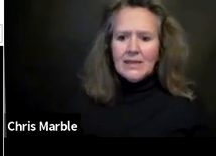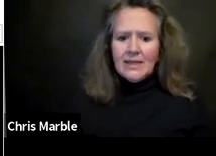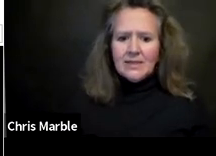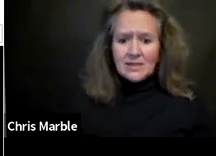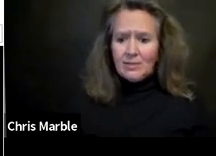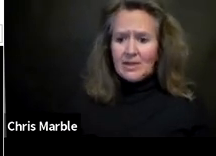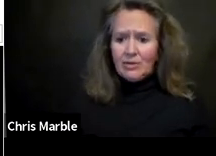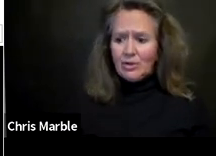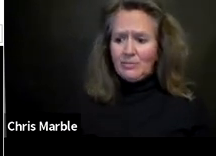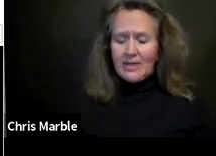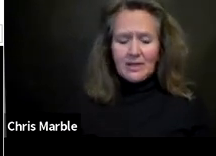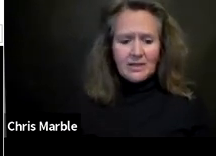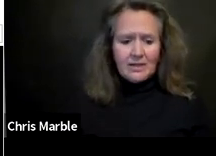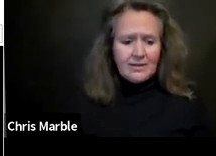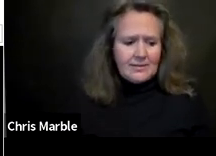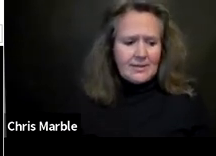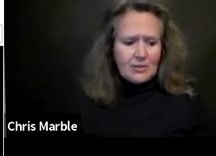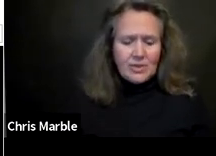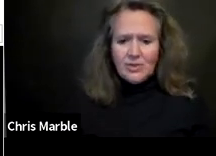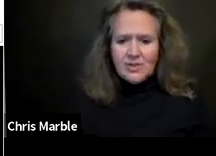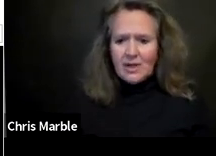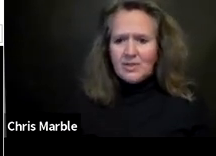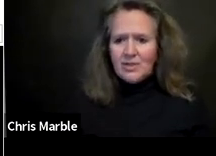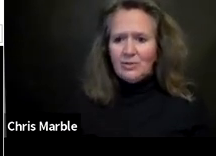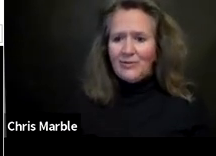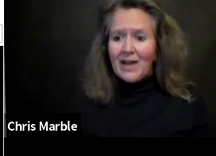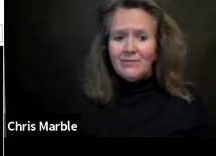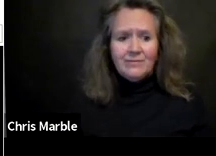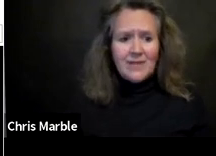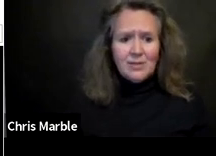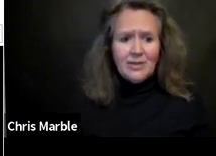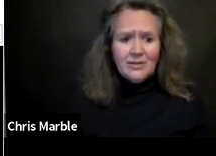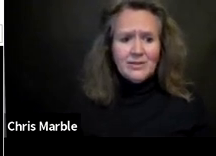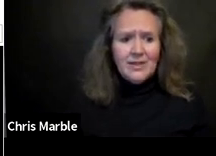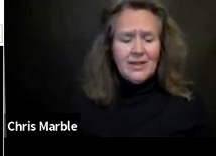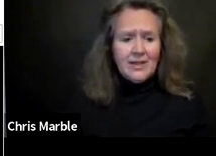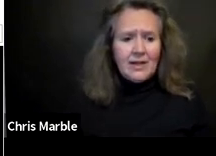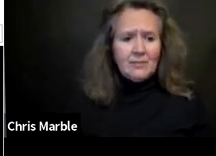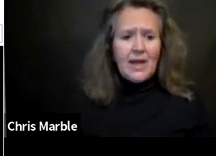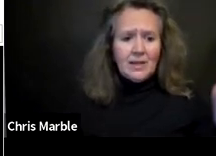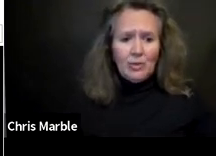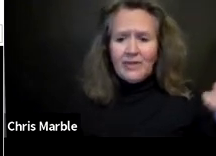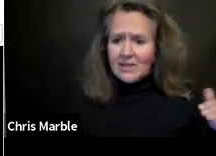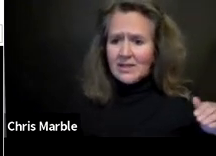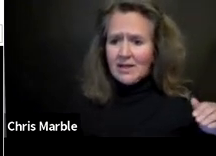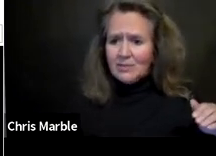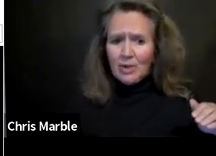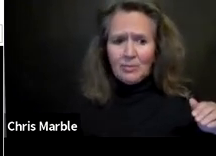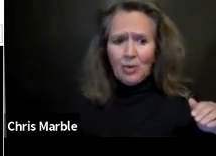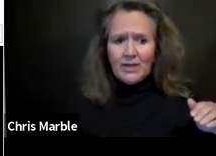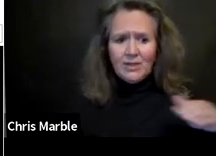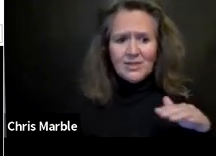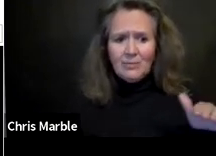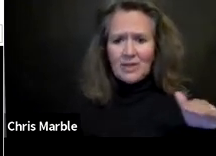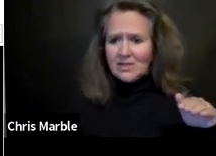The decibel level could be reduced up to five decibels. And then moving on to the next